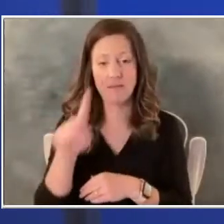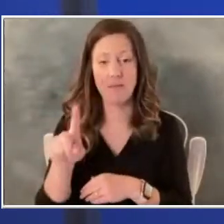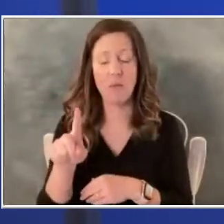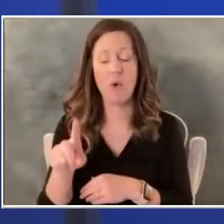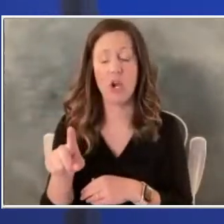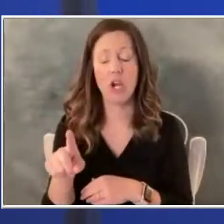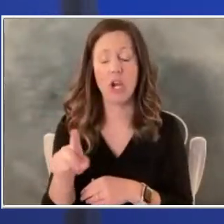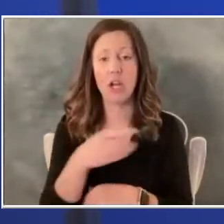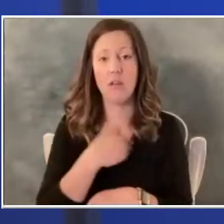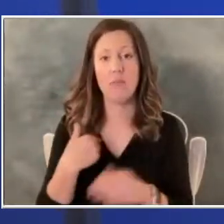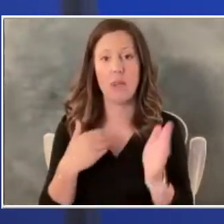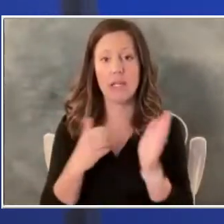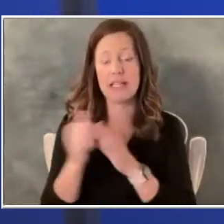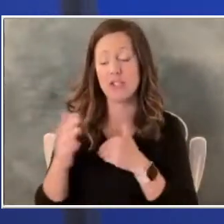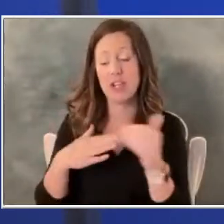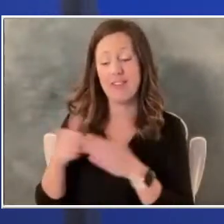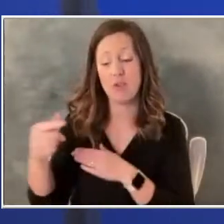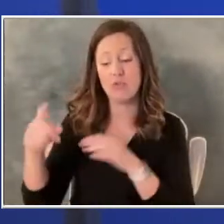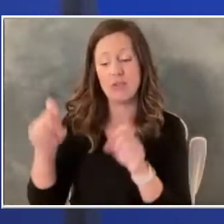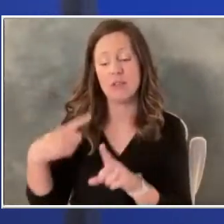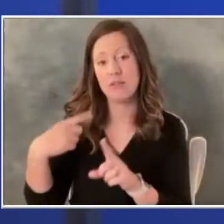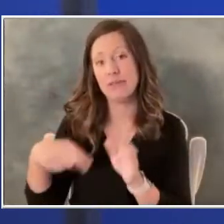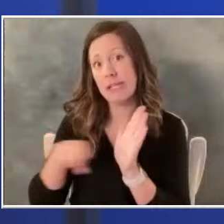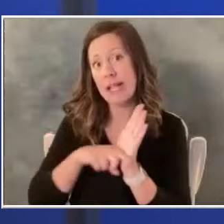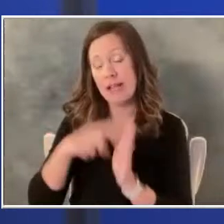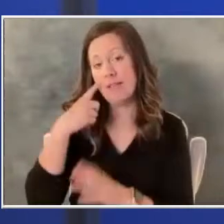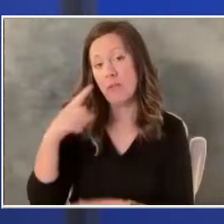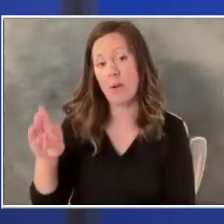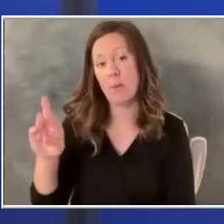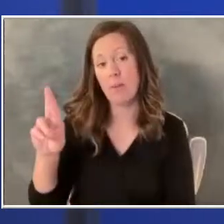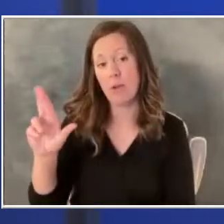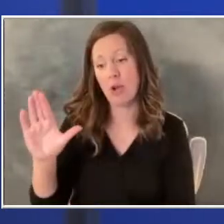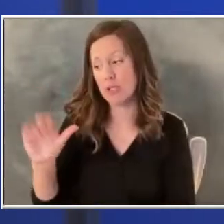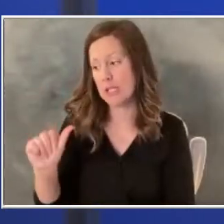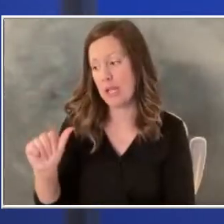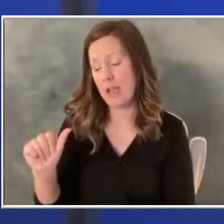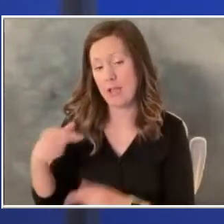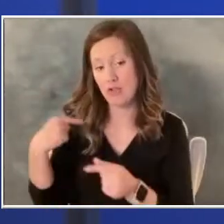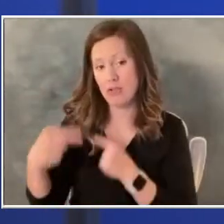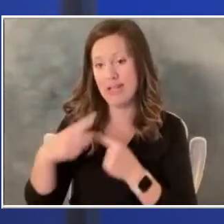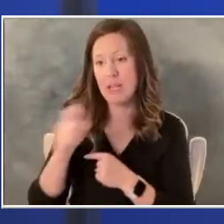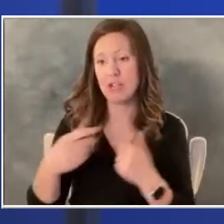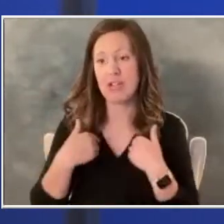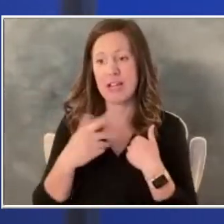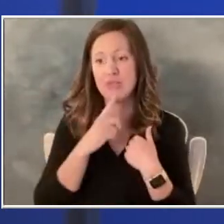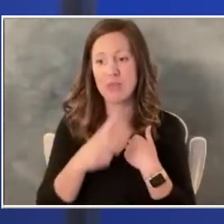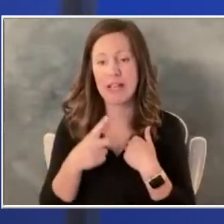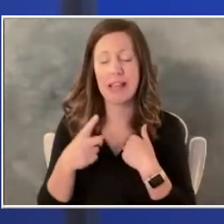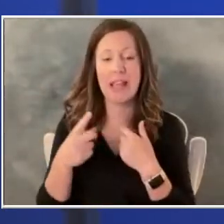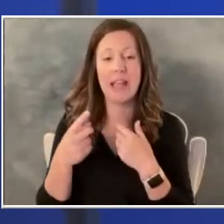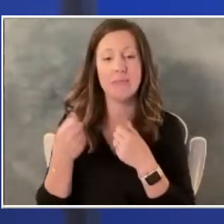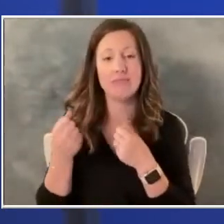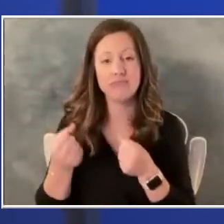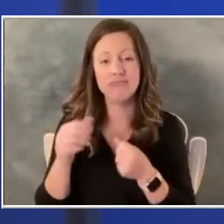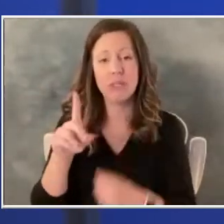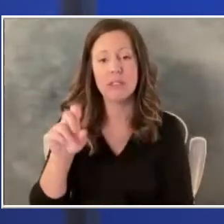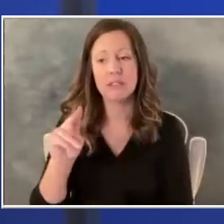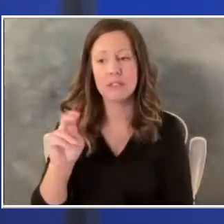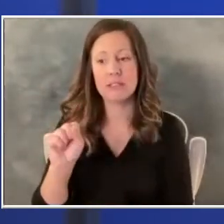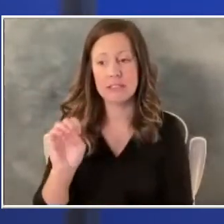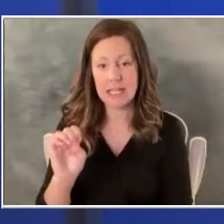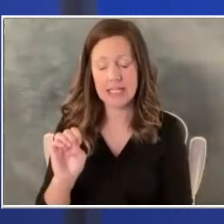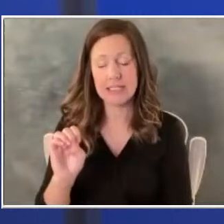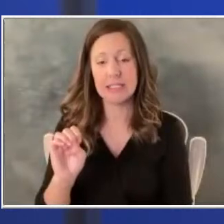gene, is because she has extremely dense breast tissue. And individuals that have extremely dense